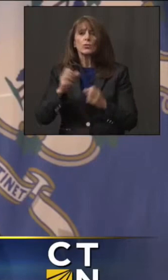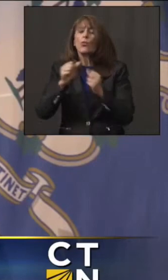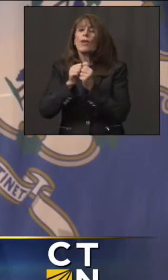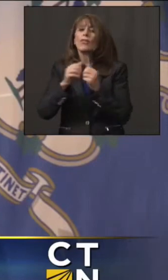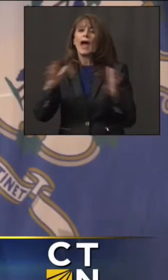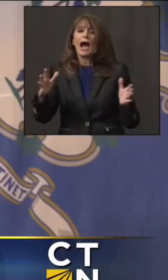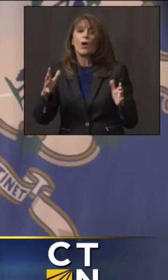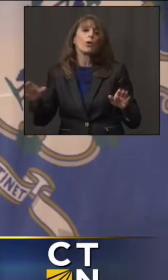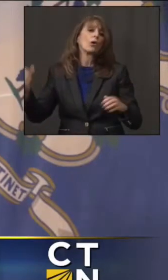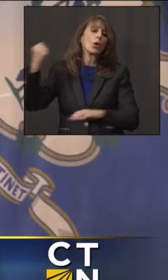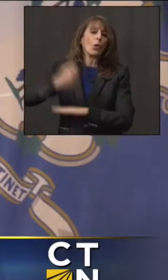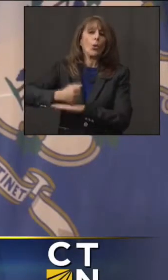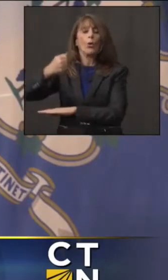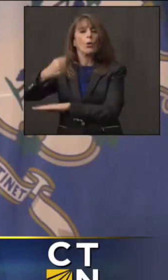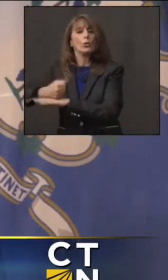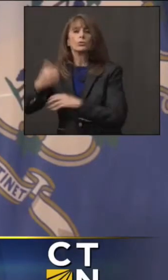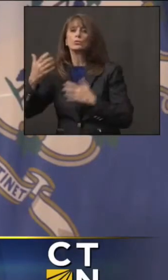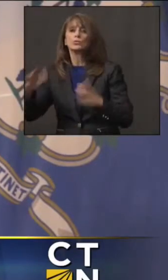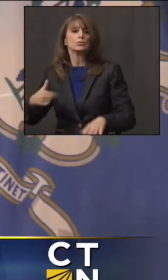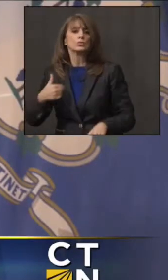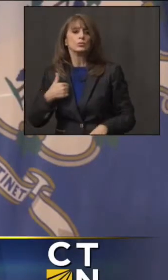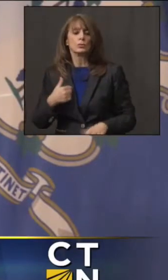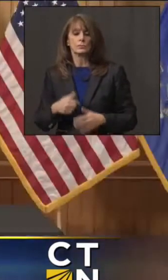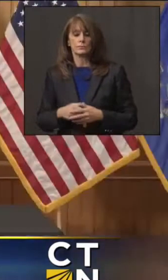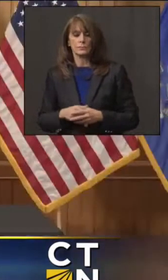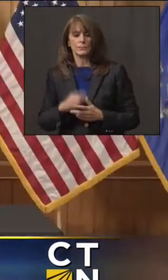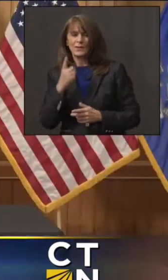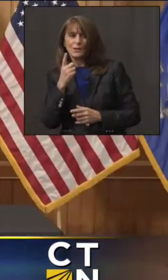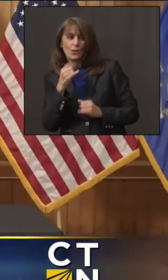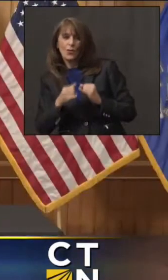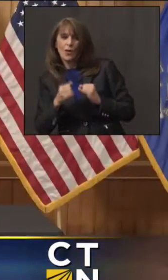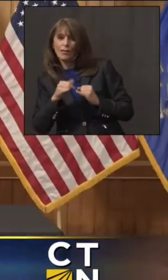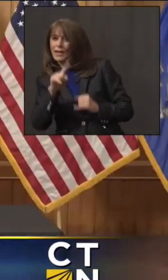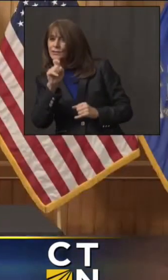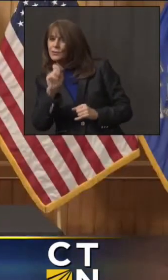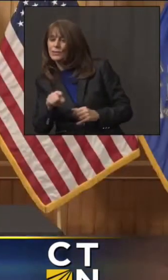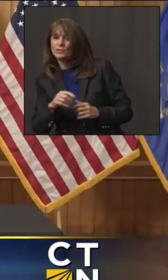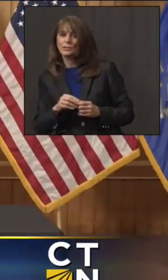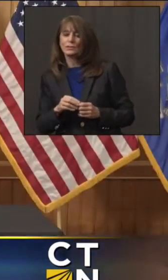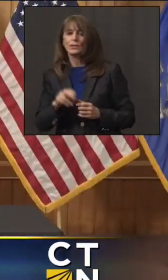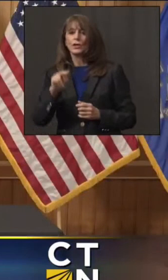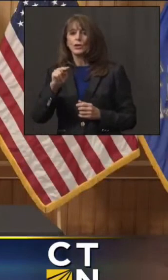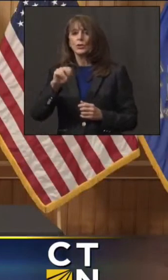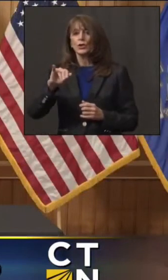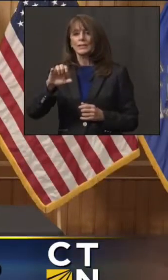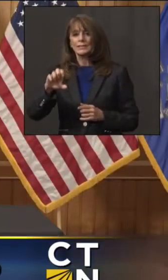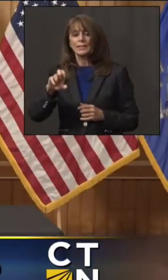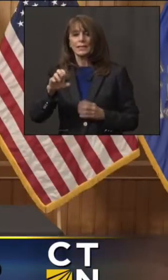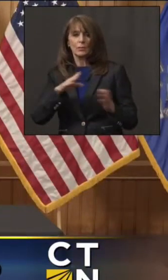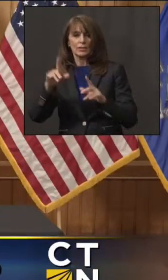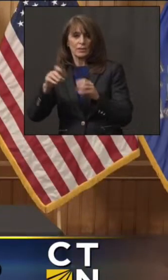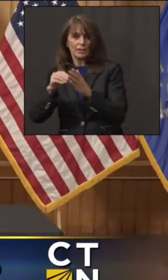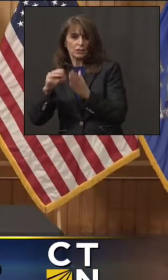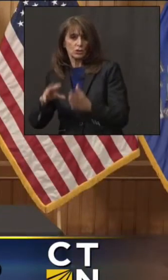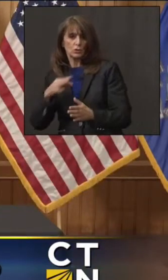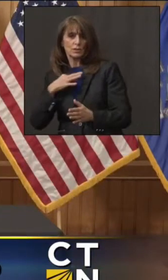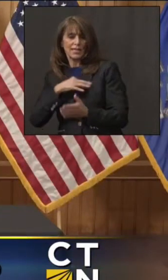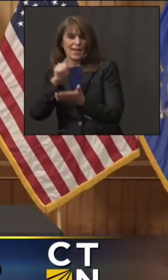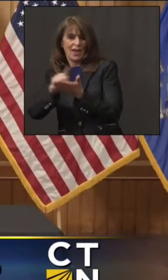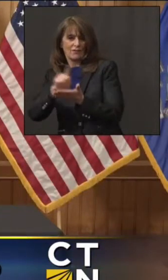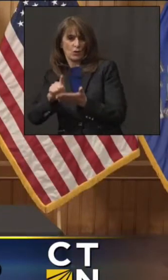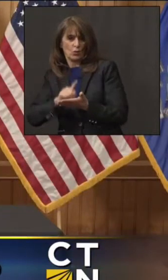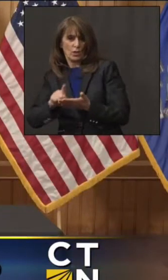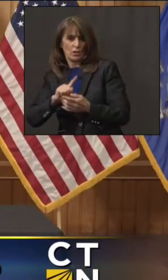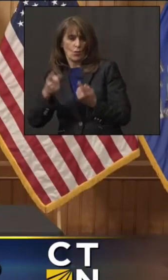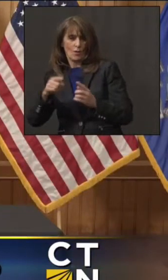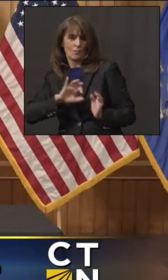pieces of the economy. And one last question here. New York City plans to test students and staff weekly when they return